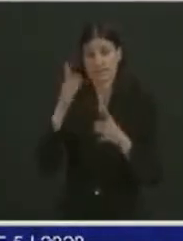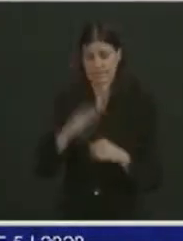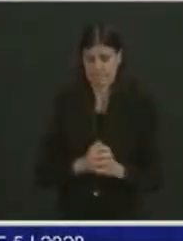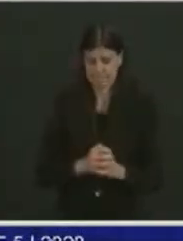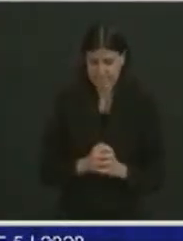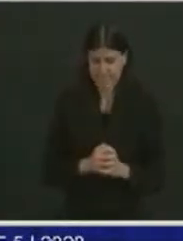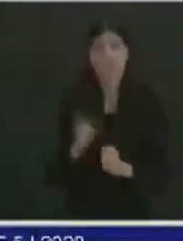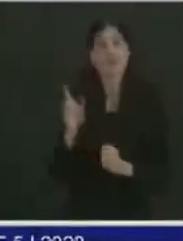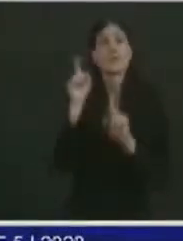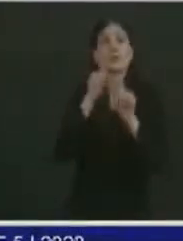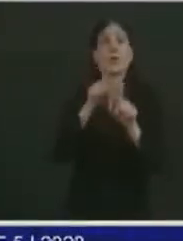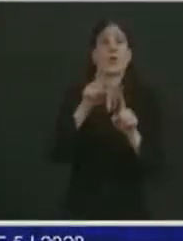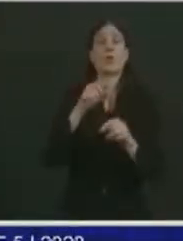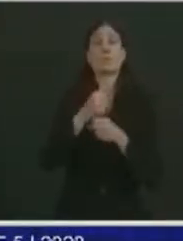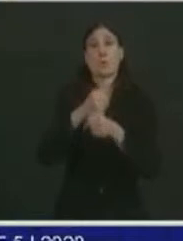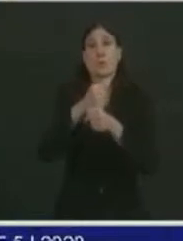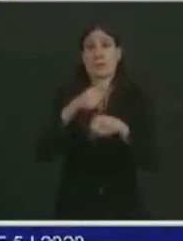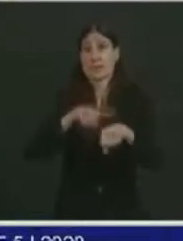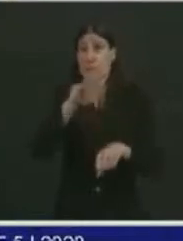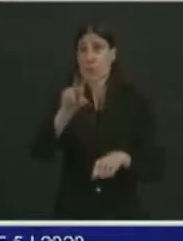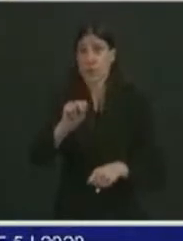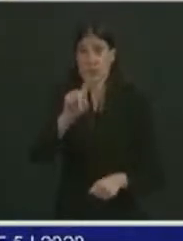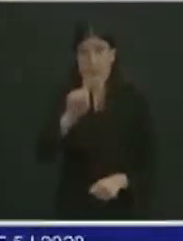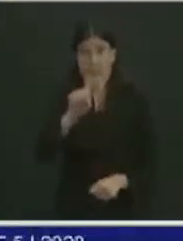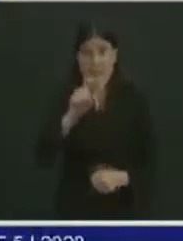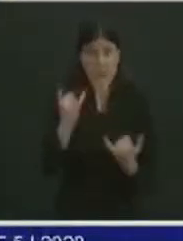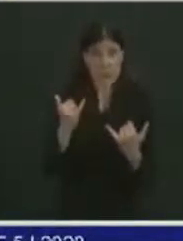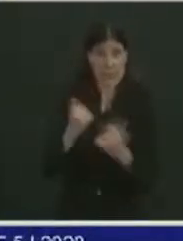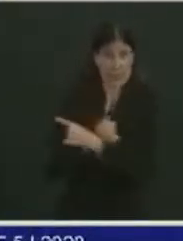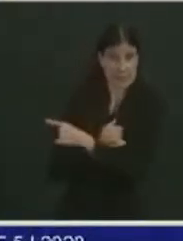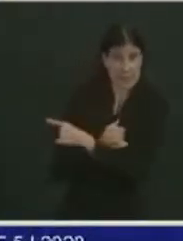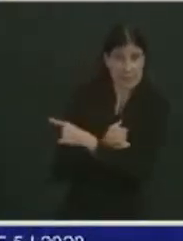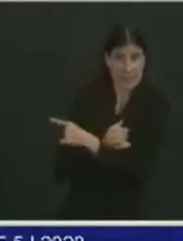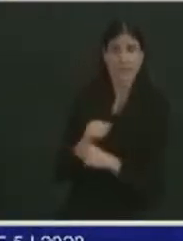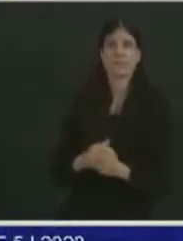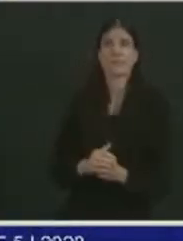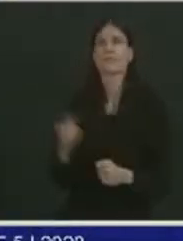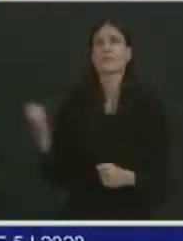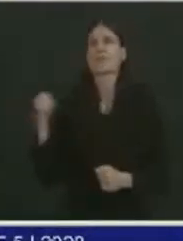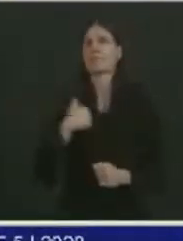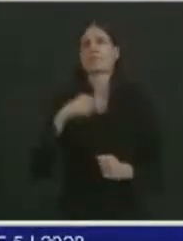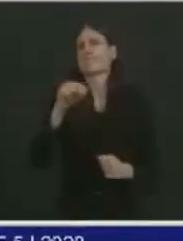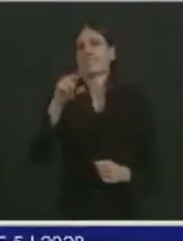go. At 4 o'clock, I'm spending my entire day, most of the day,